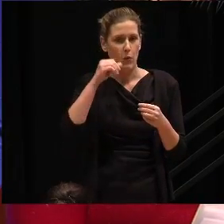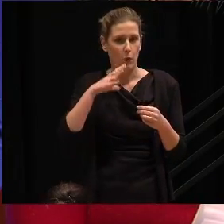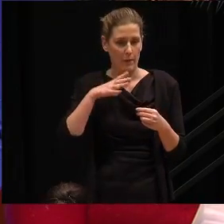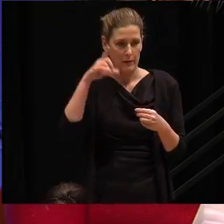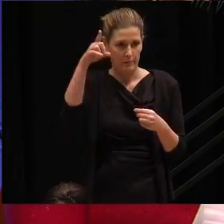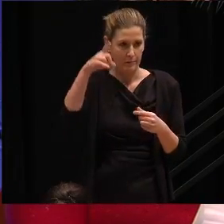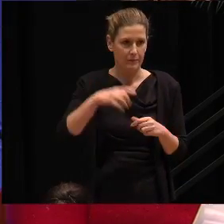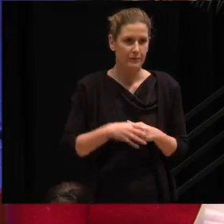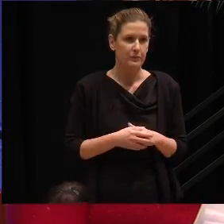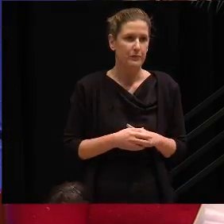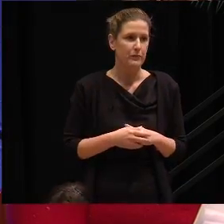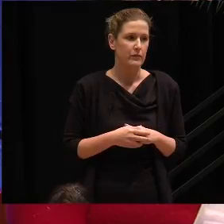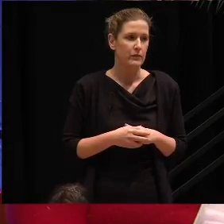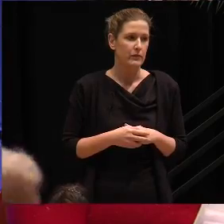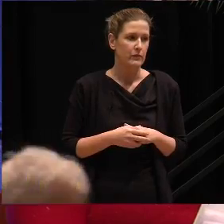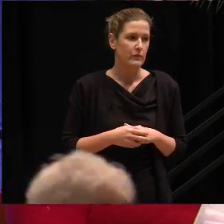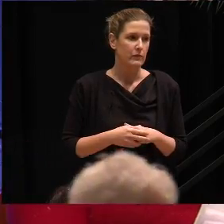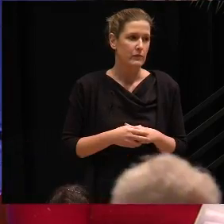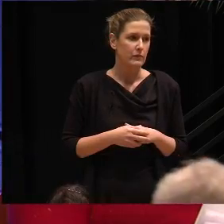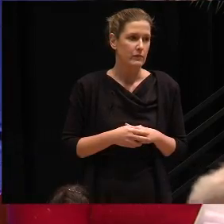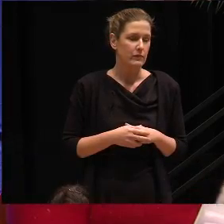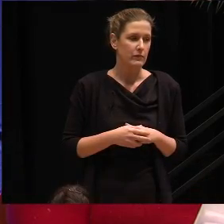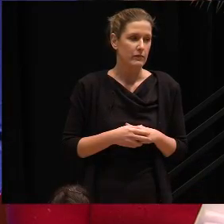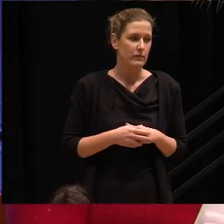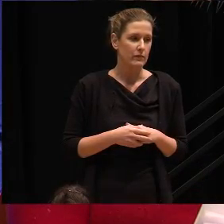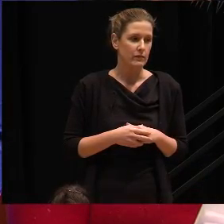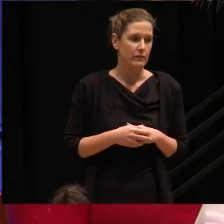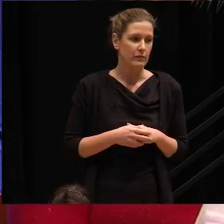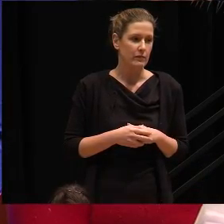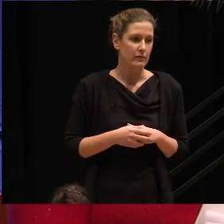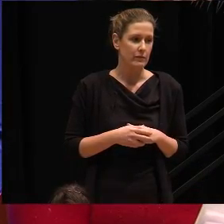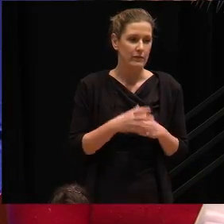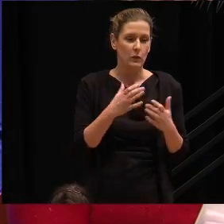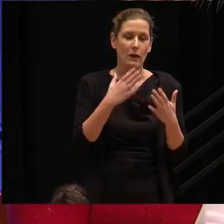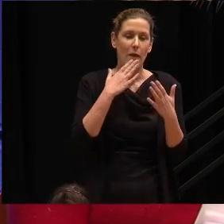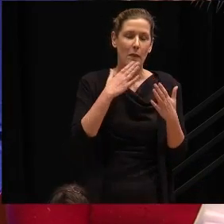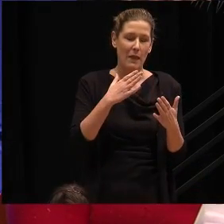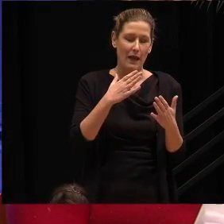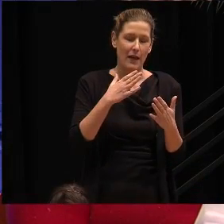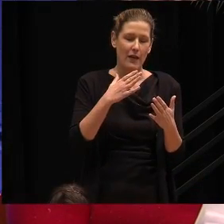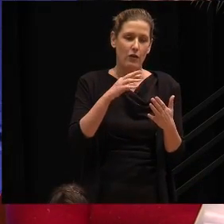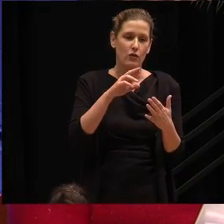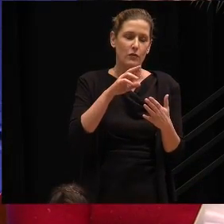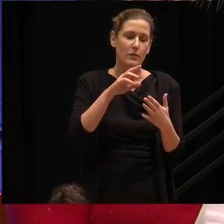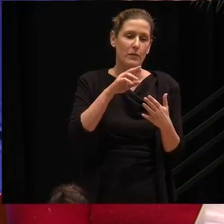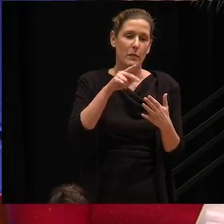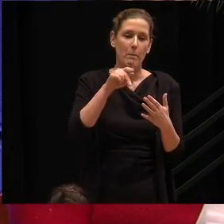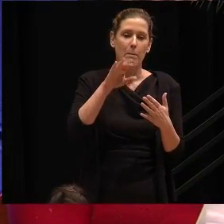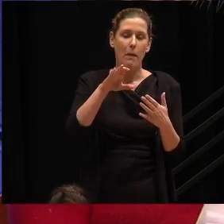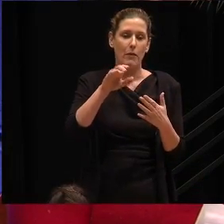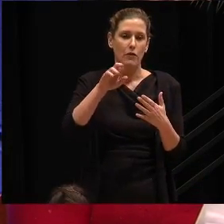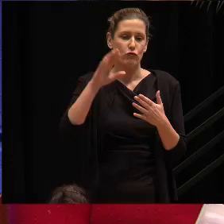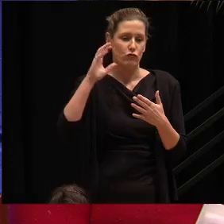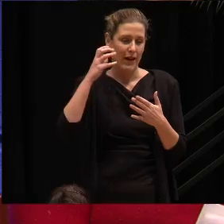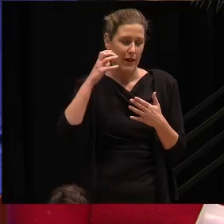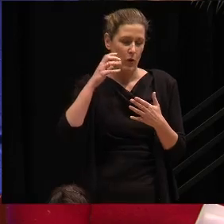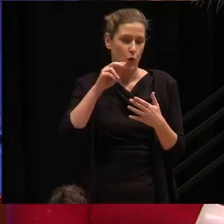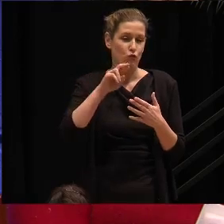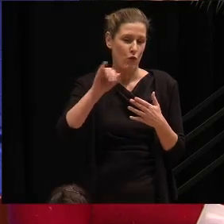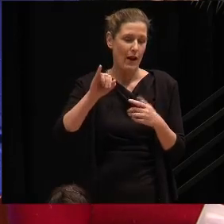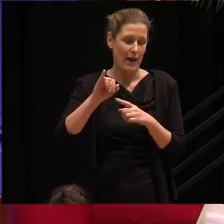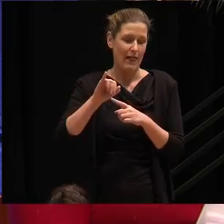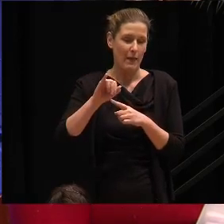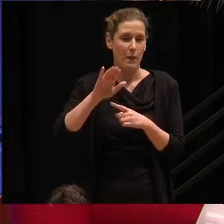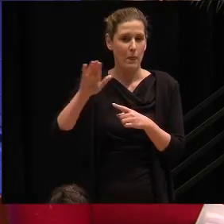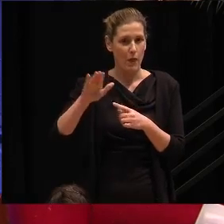room. I'd like to thank Rhode Island Public Radio and all of their staff for their help and support